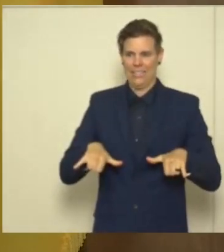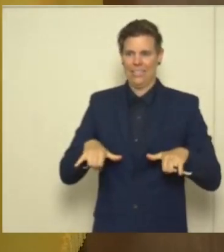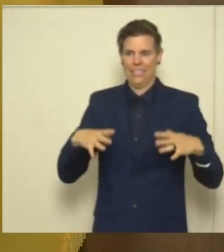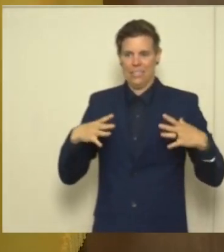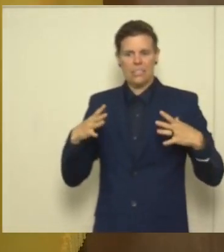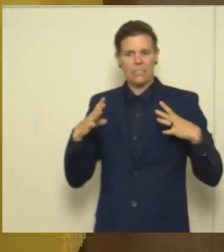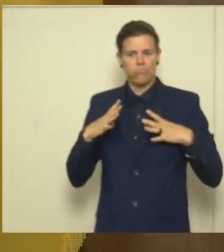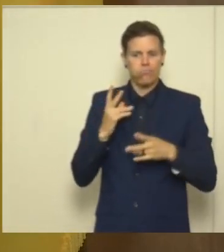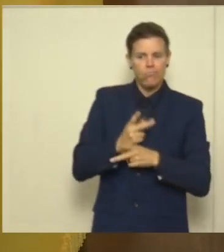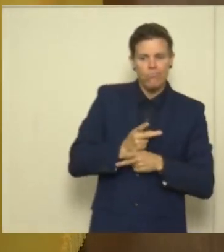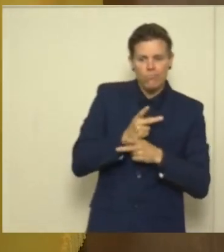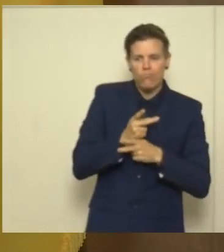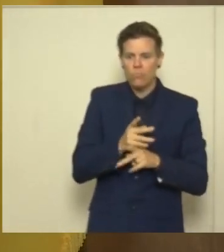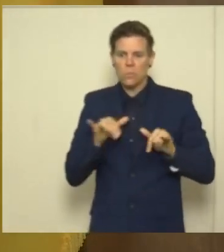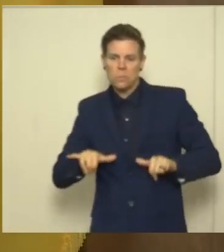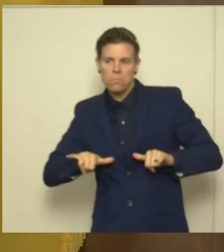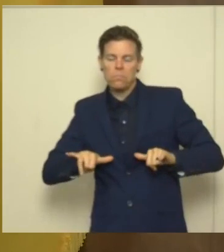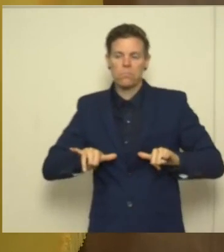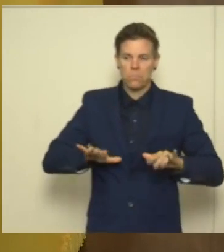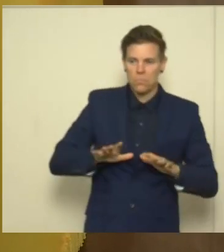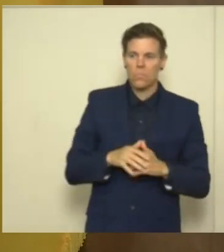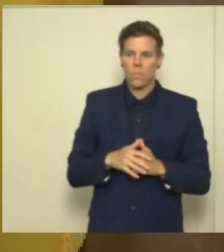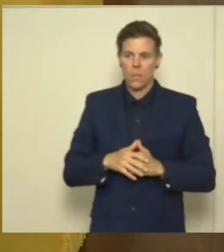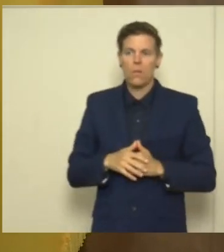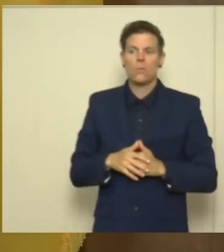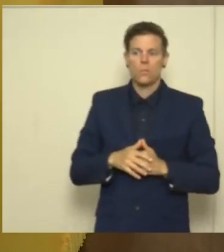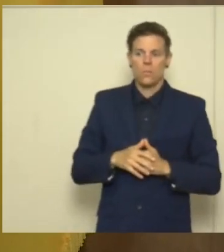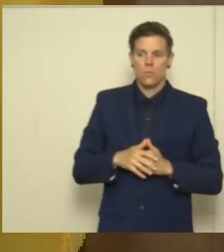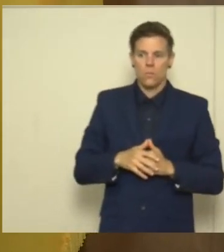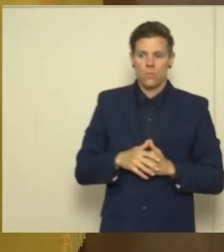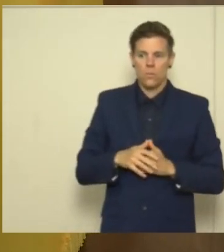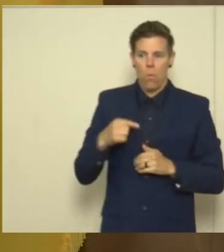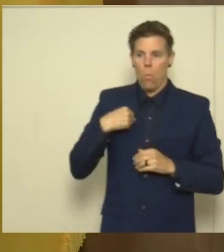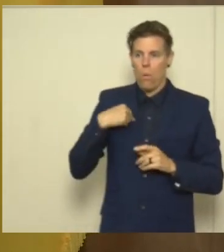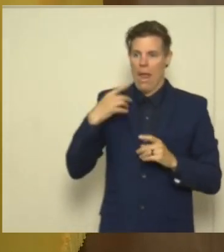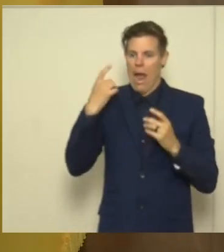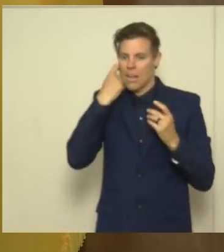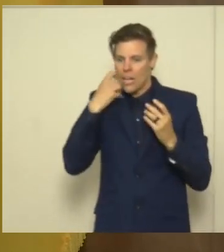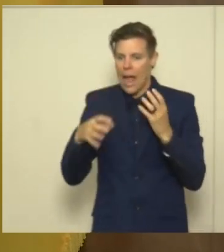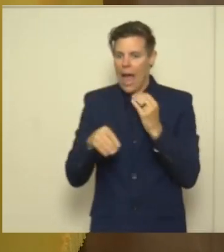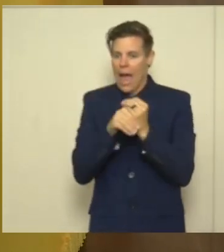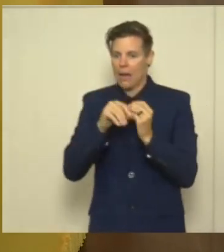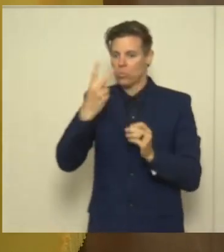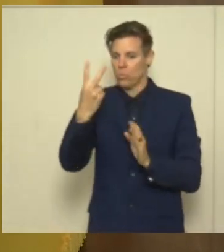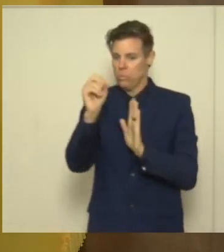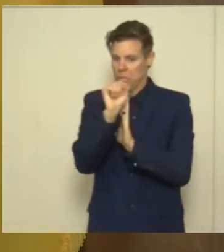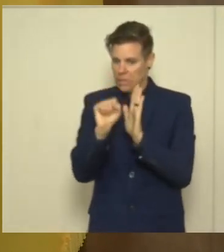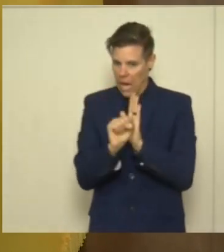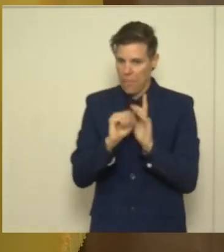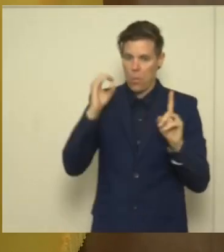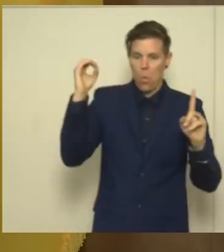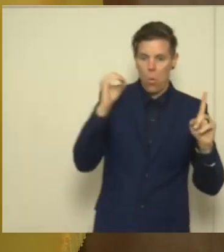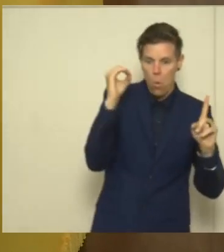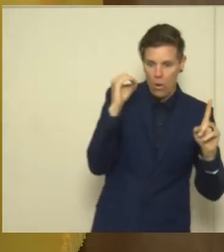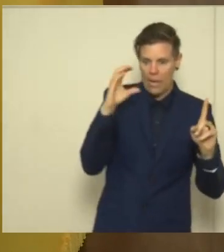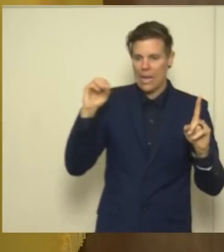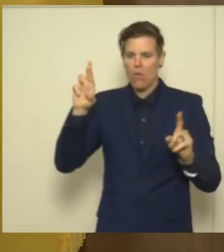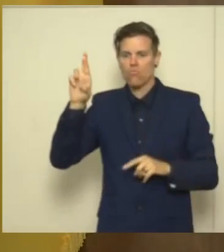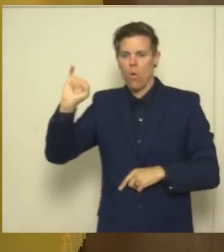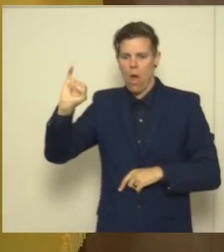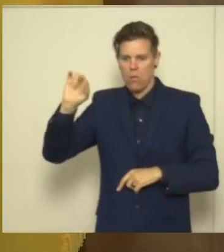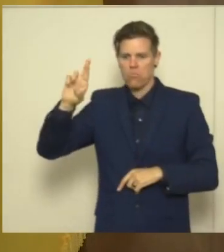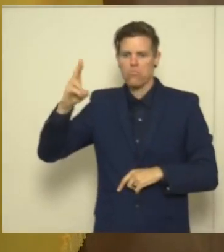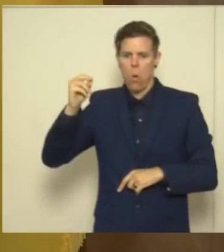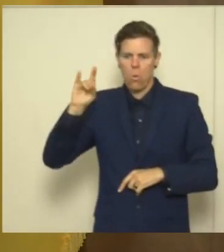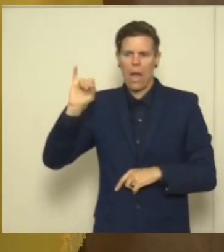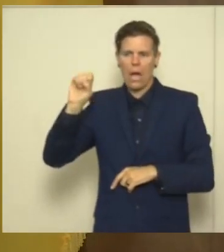Rhode Island were added to the list of they wouldn't meet the positivity rates in order to engage in